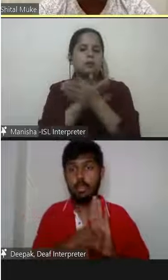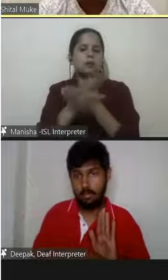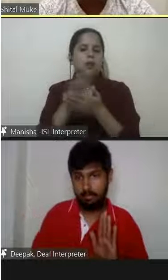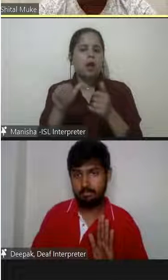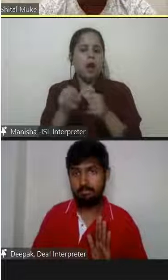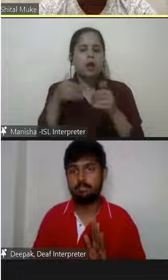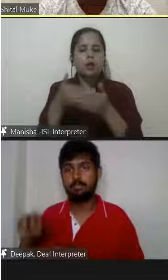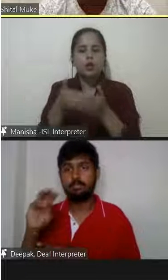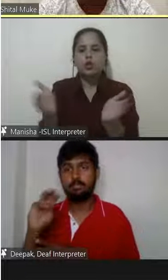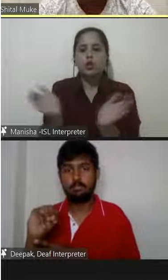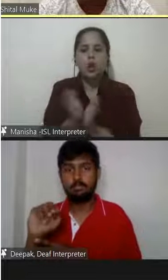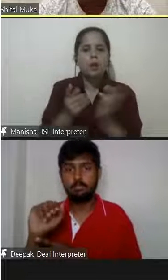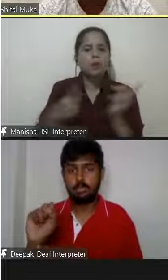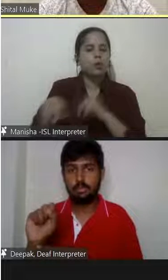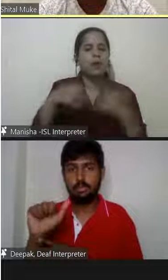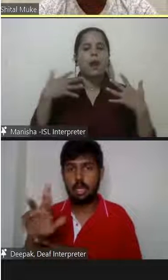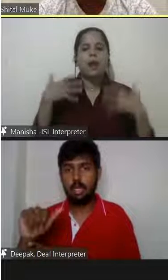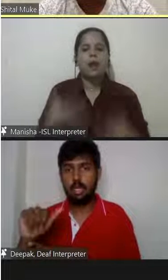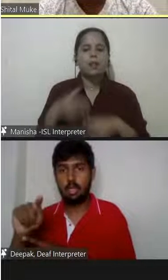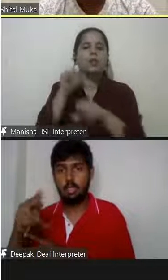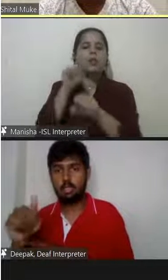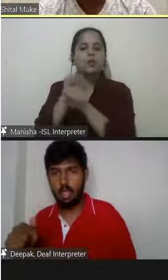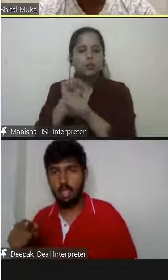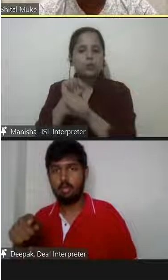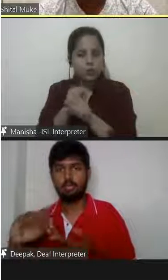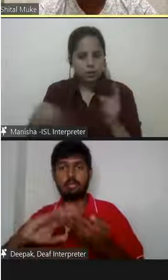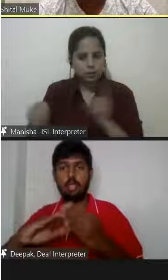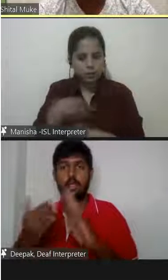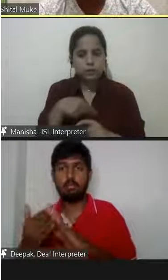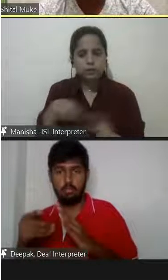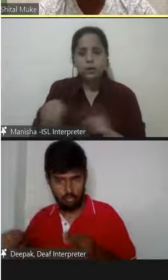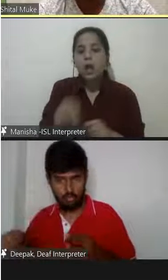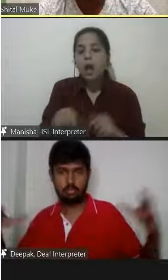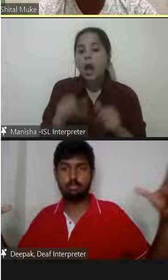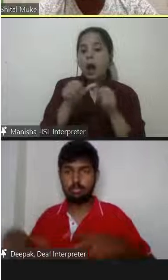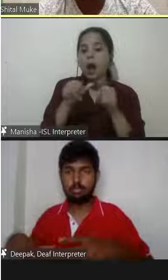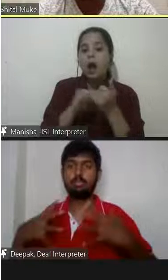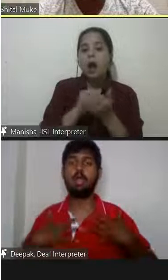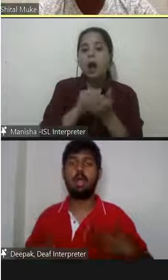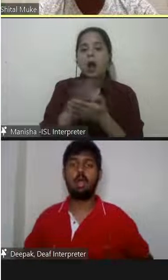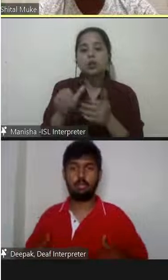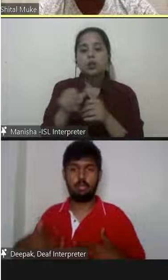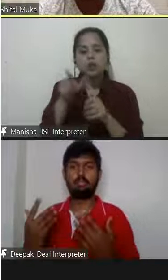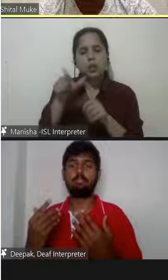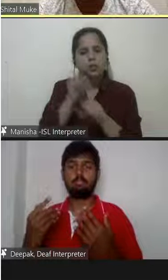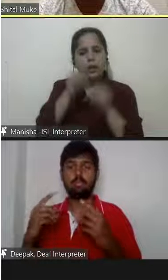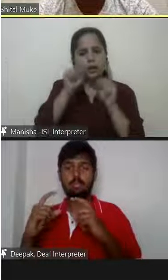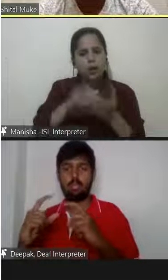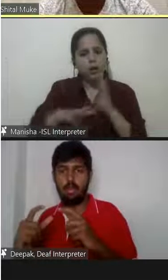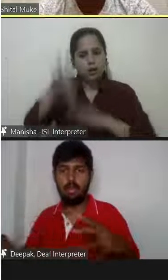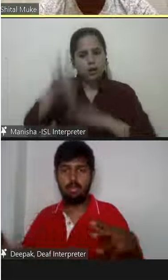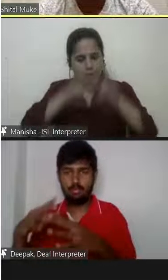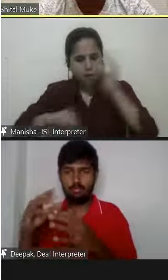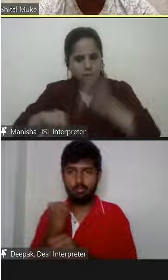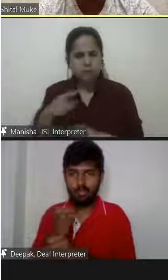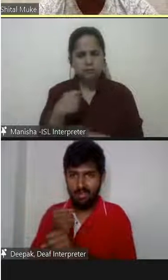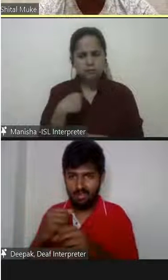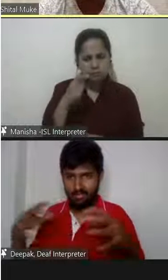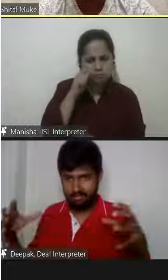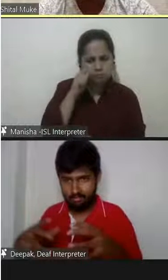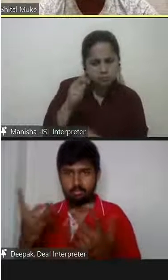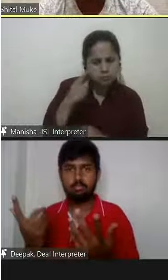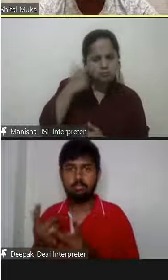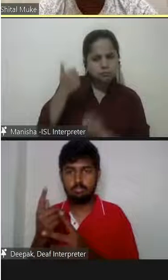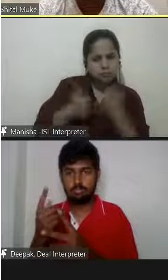and again it has been digitized, where the ASHA workers can learn that training and screen and refer the patients